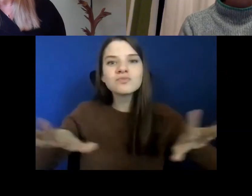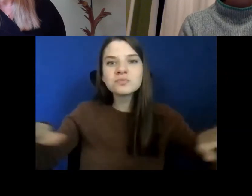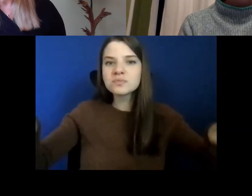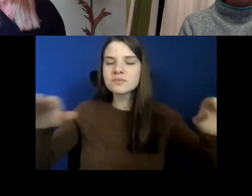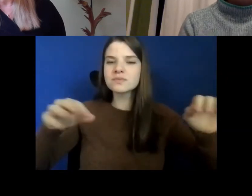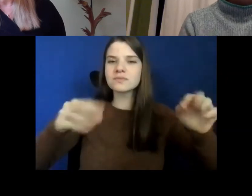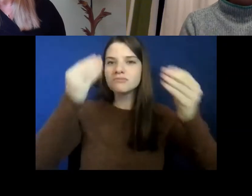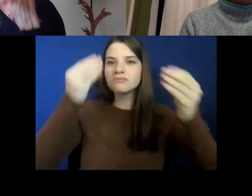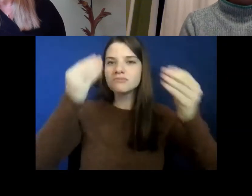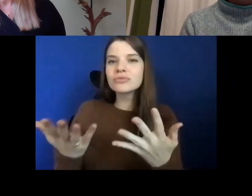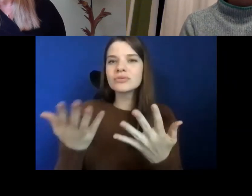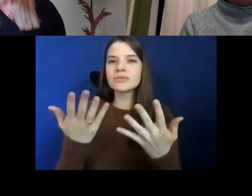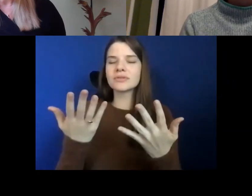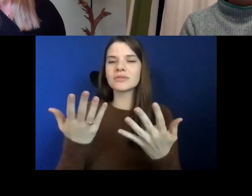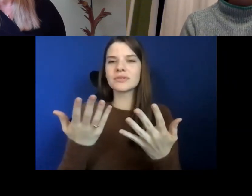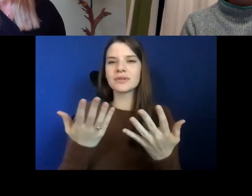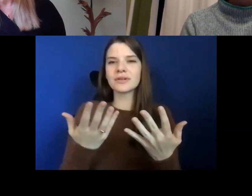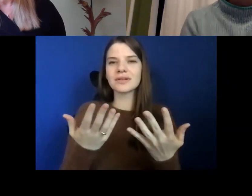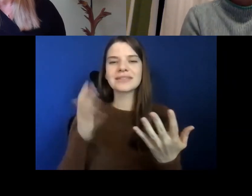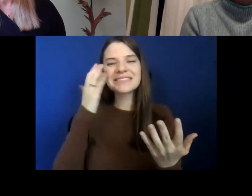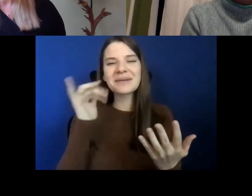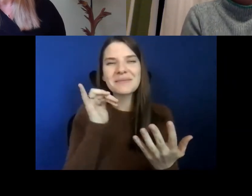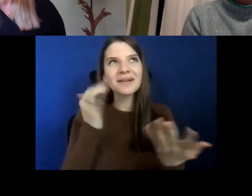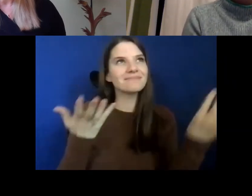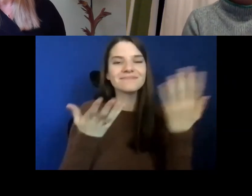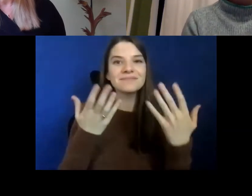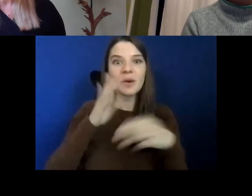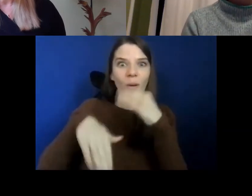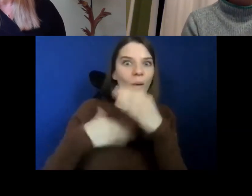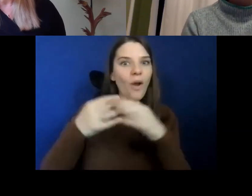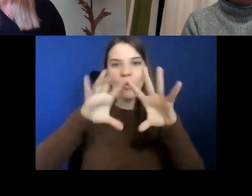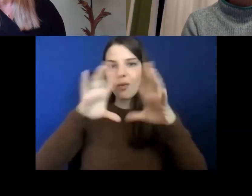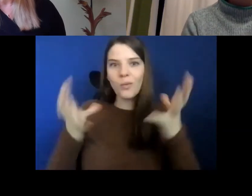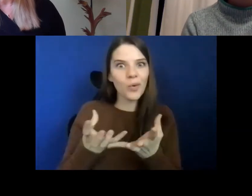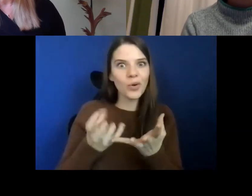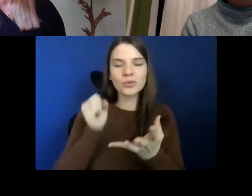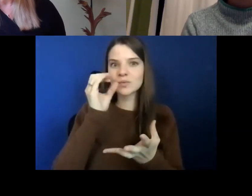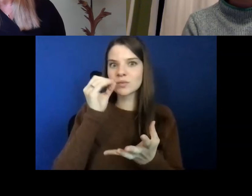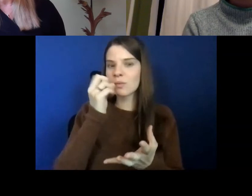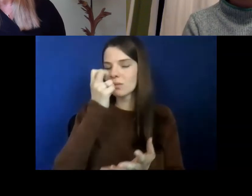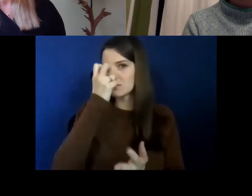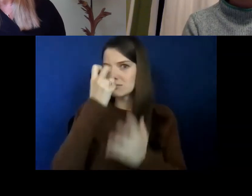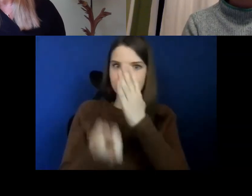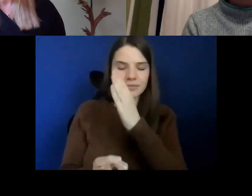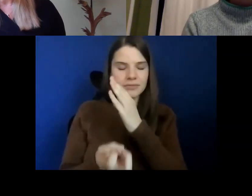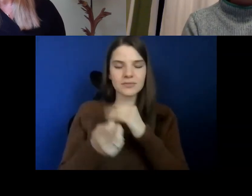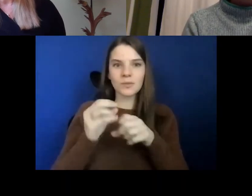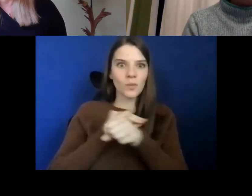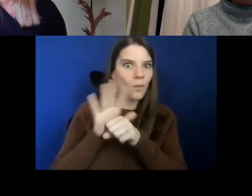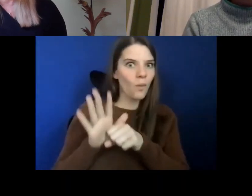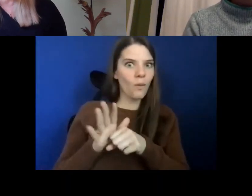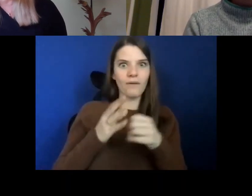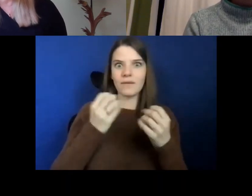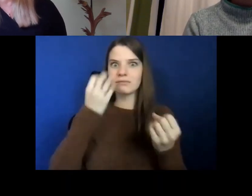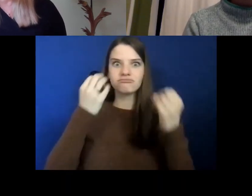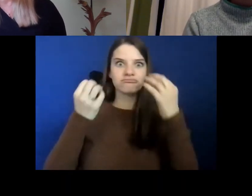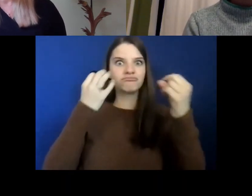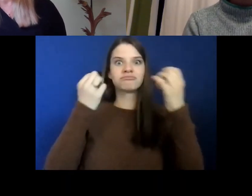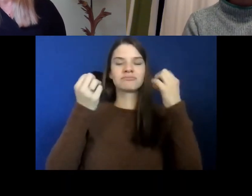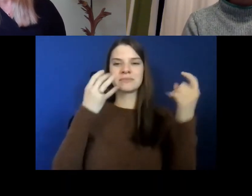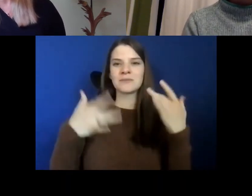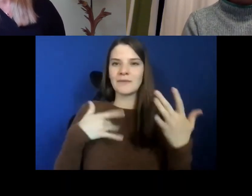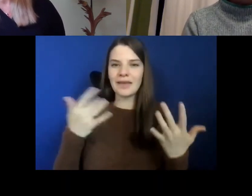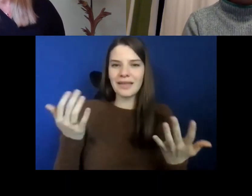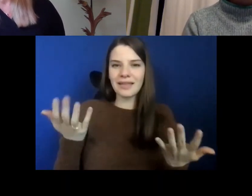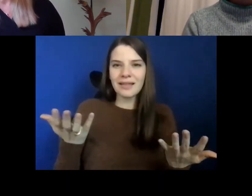about, it seems like everybody, the whole world has been so immersed in COVID that, it's like something